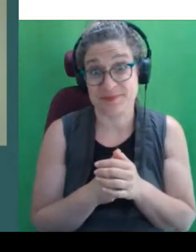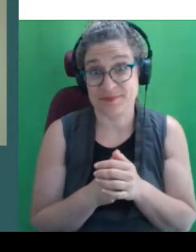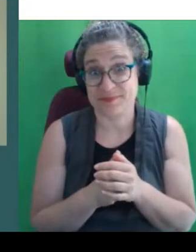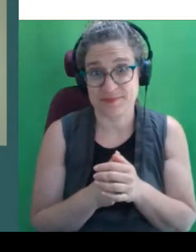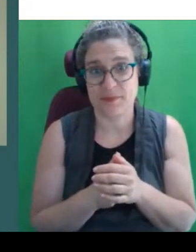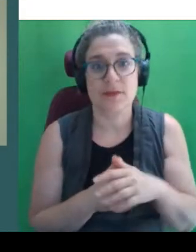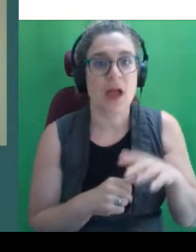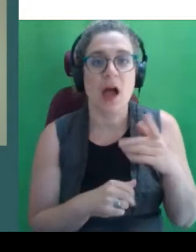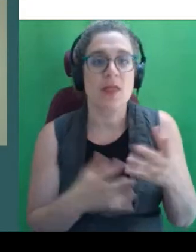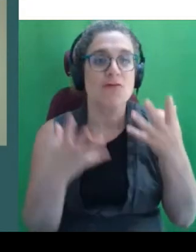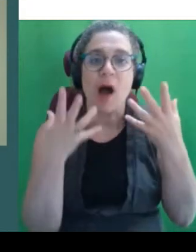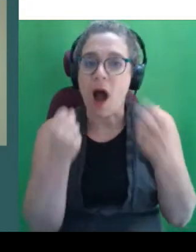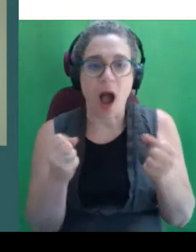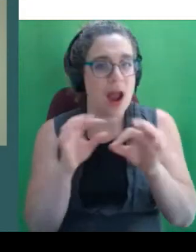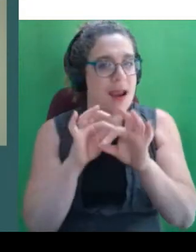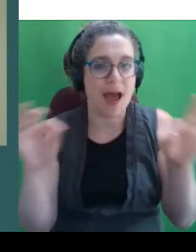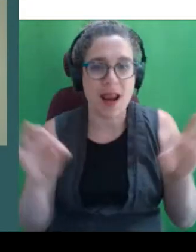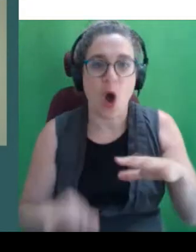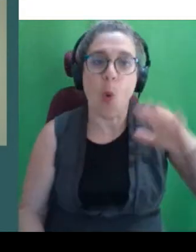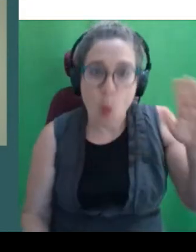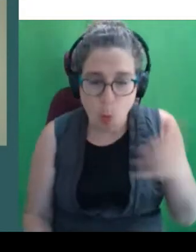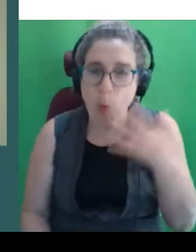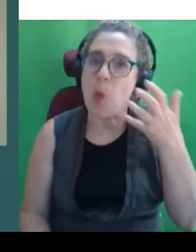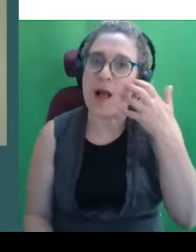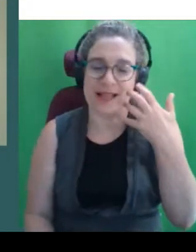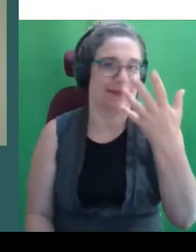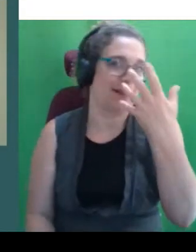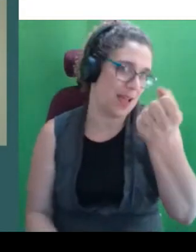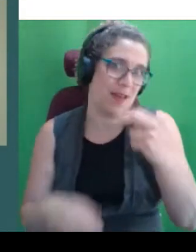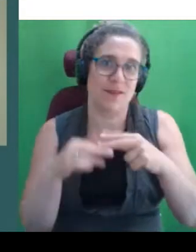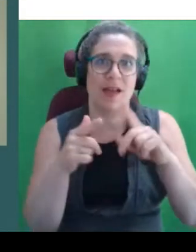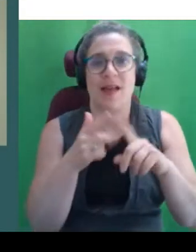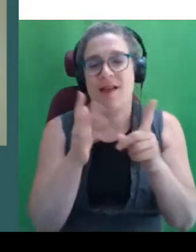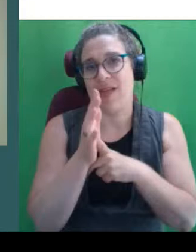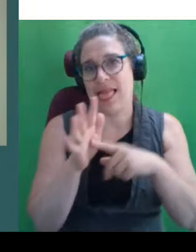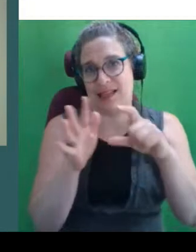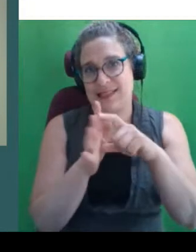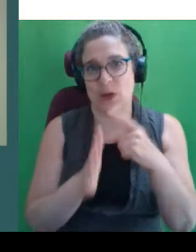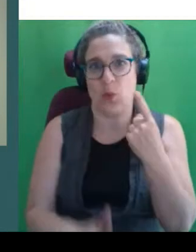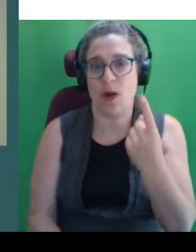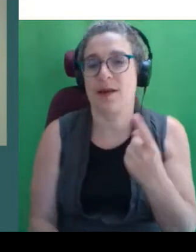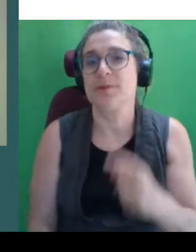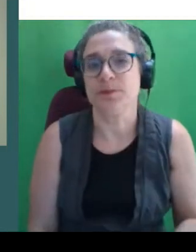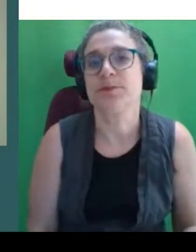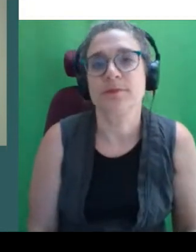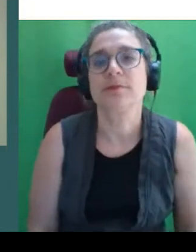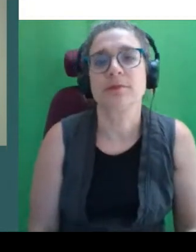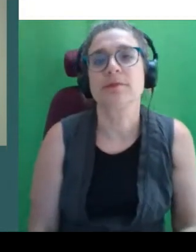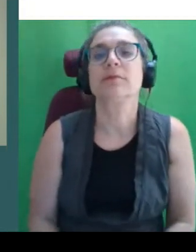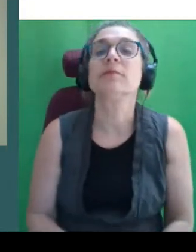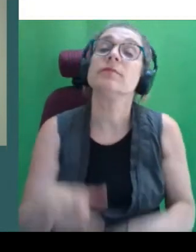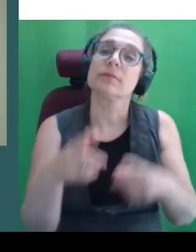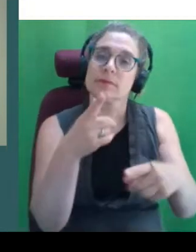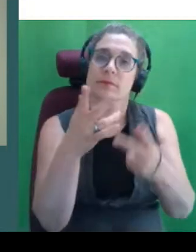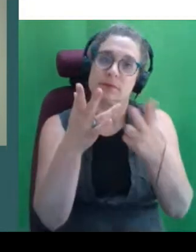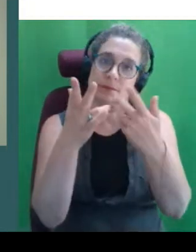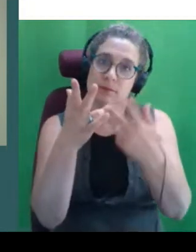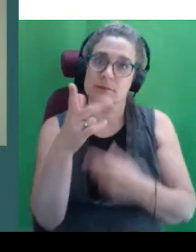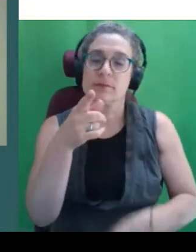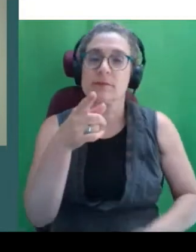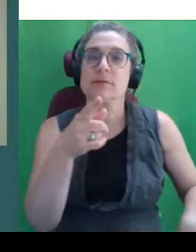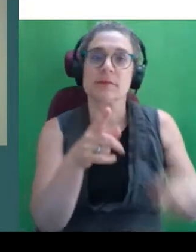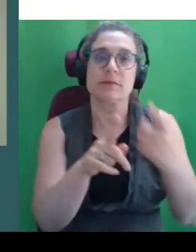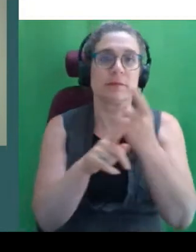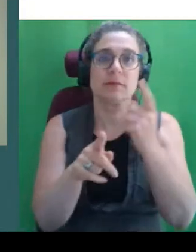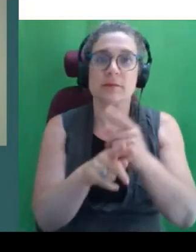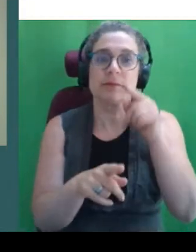breeds. Thank you. And there's another one, you touched on this in your talk. So it says, does the level of allergen in a